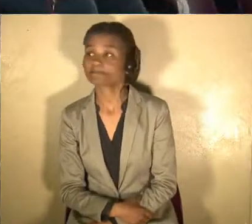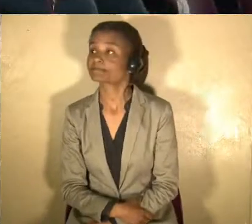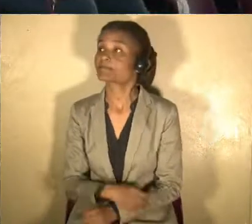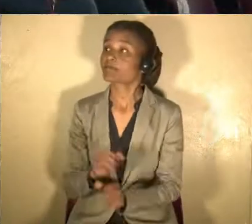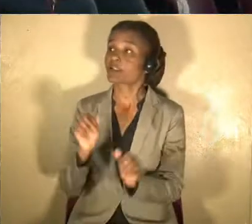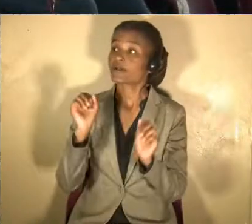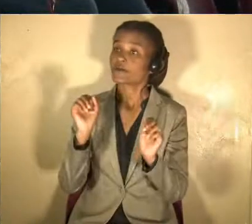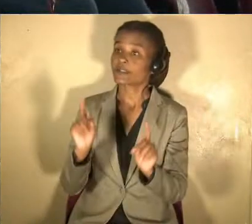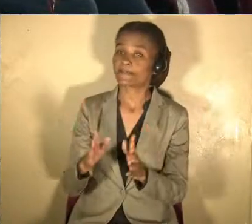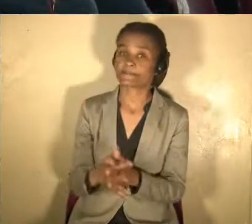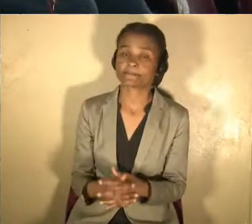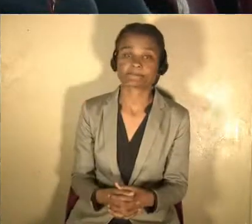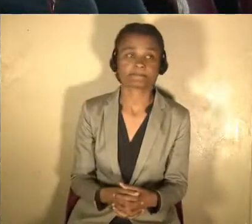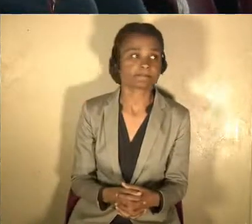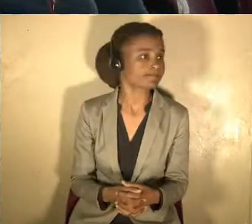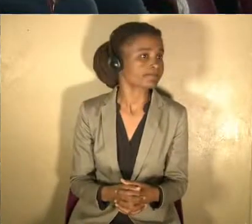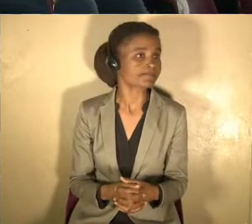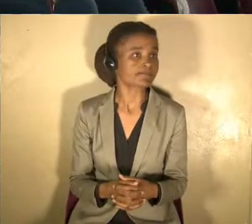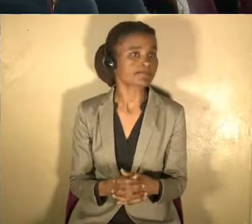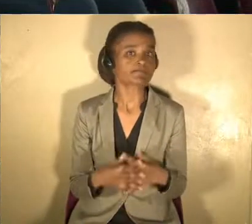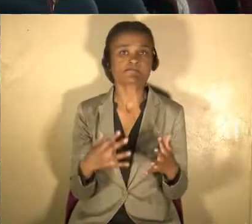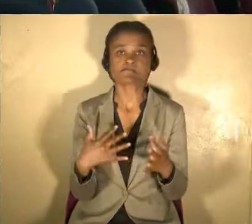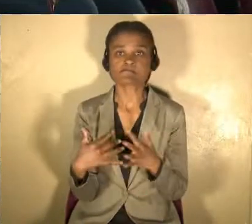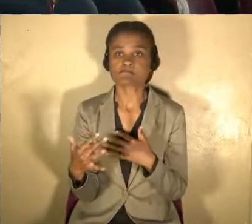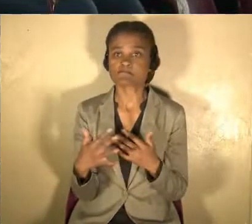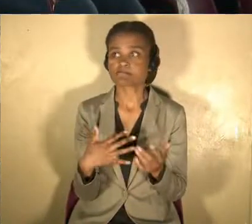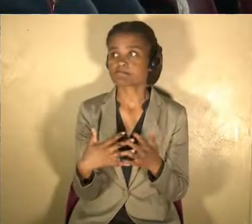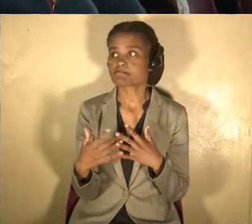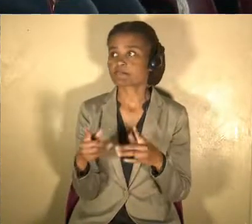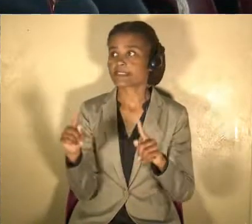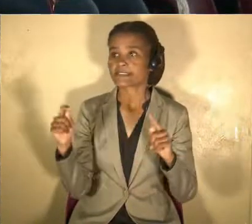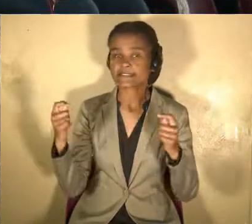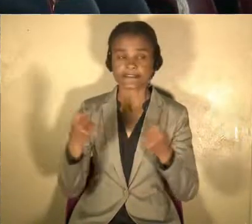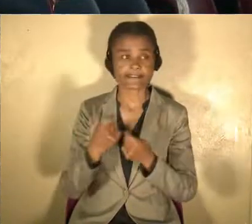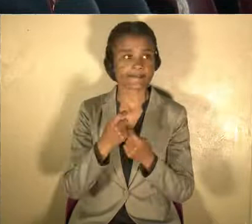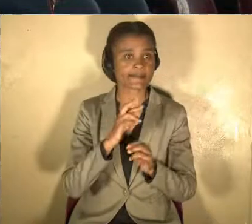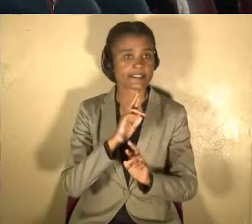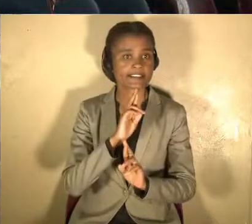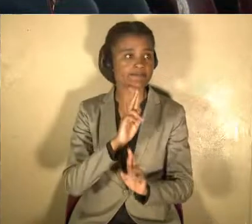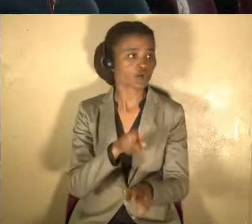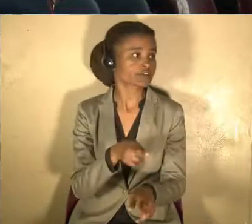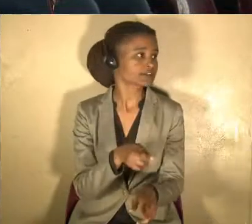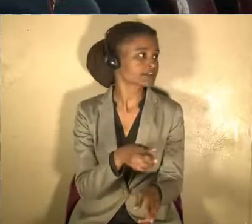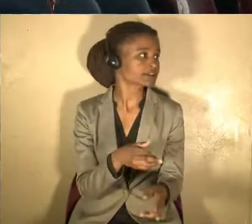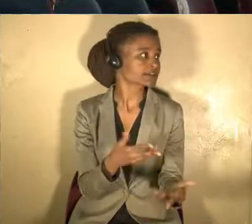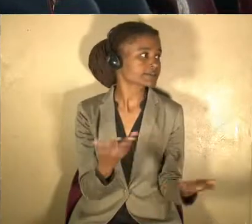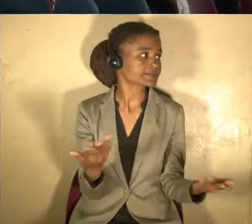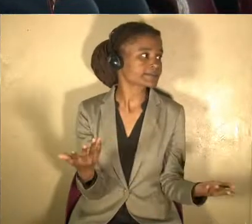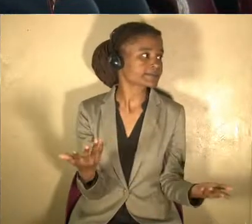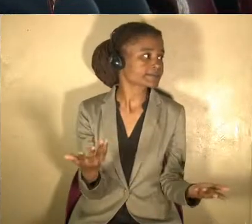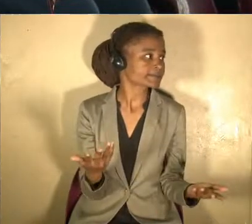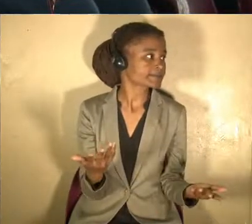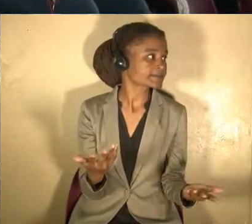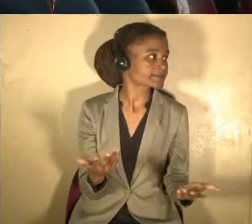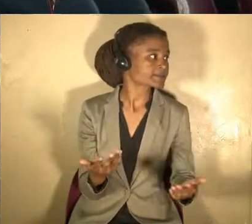Okay. Any other responses from the team? Can I get any